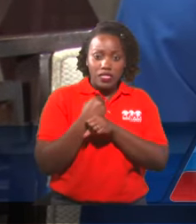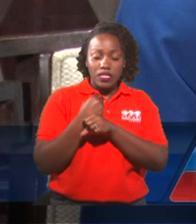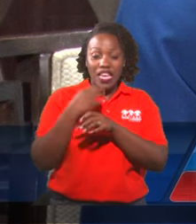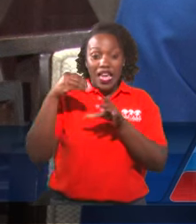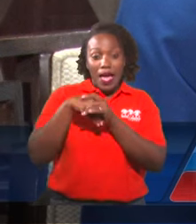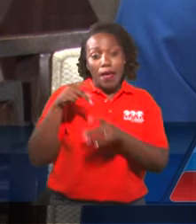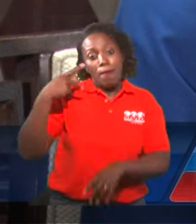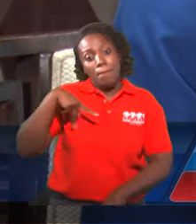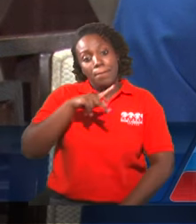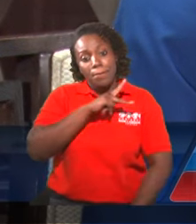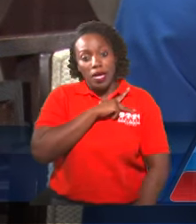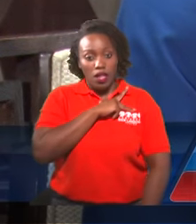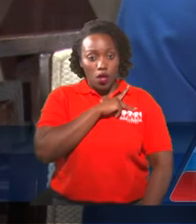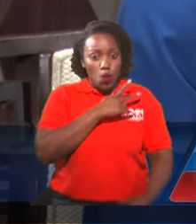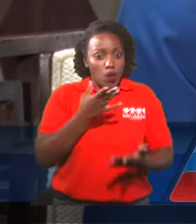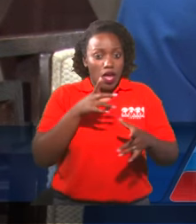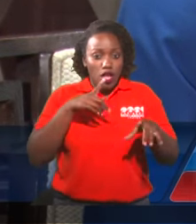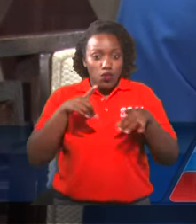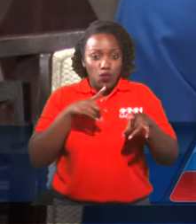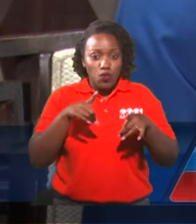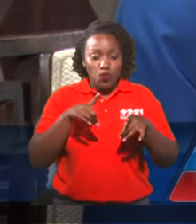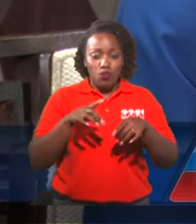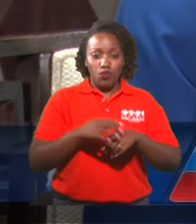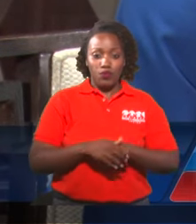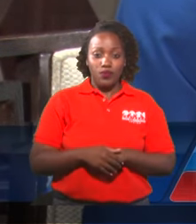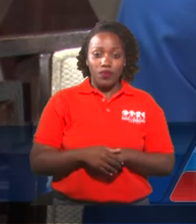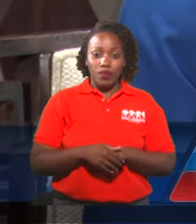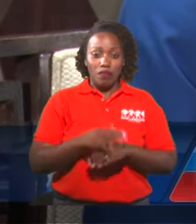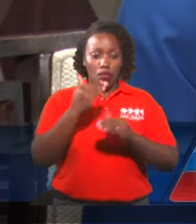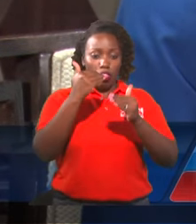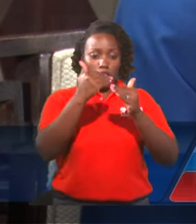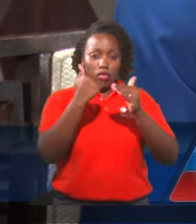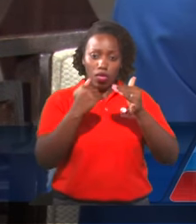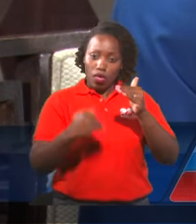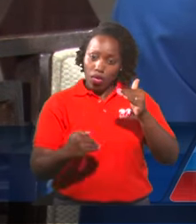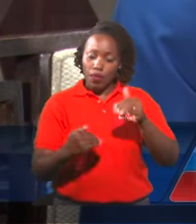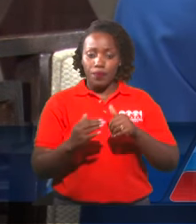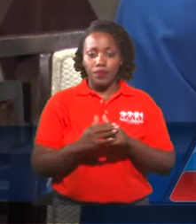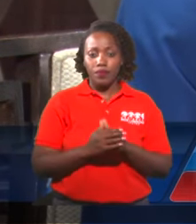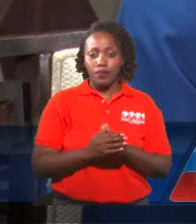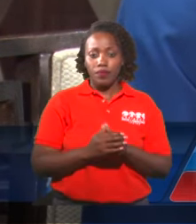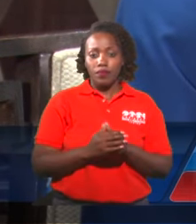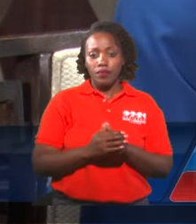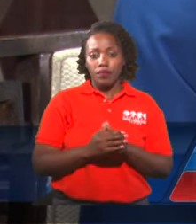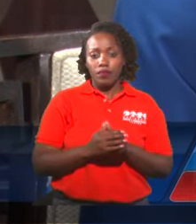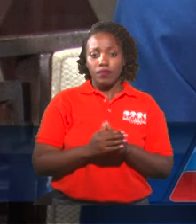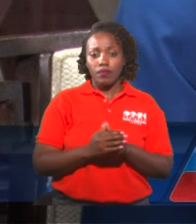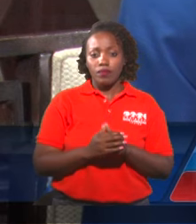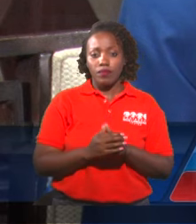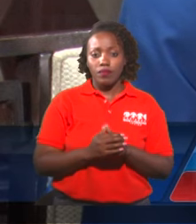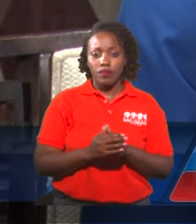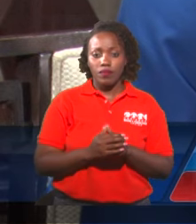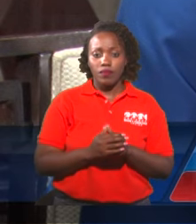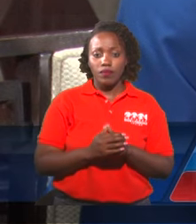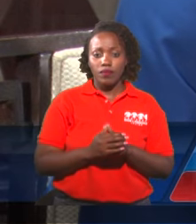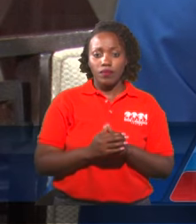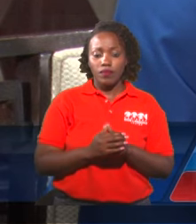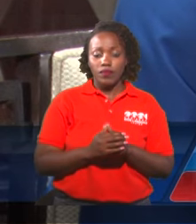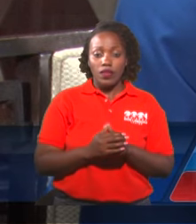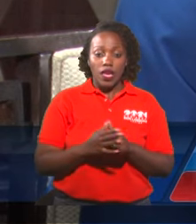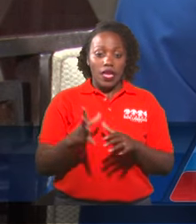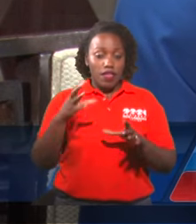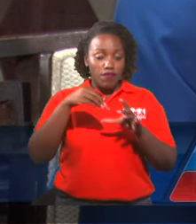Parliament, in all three stages, really, as an independent and an independent